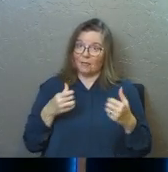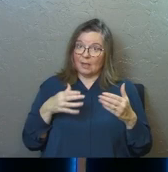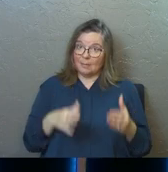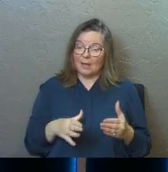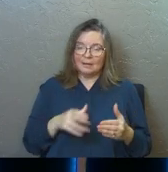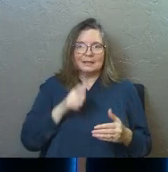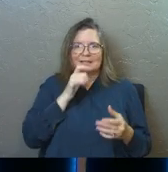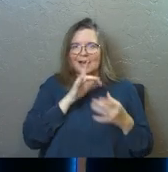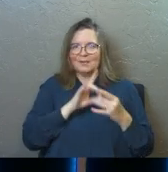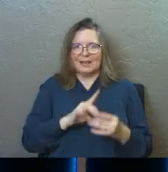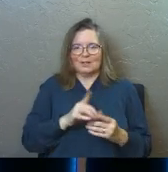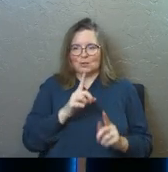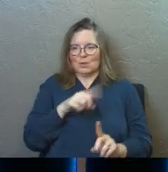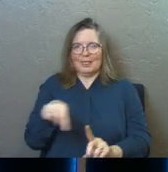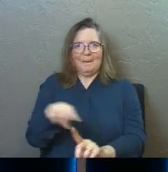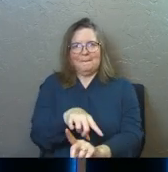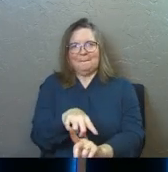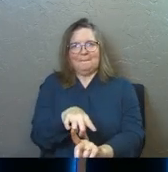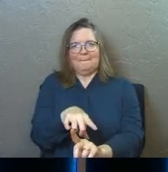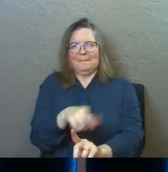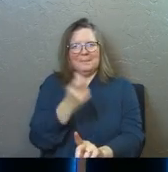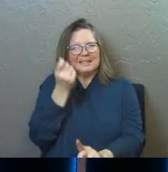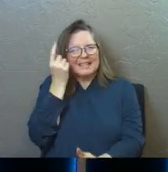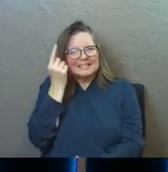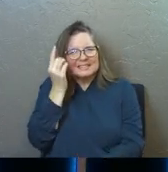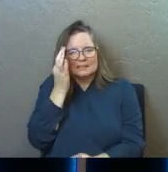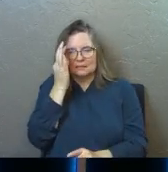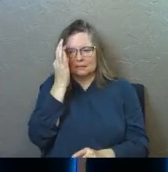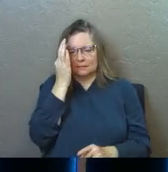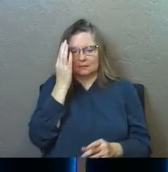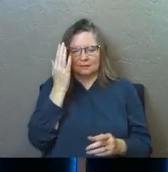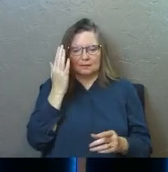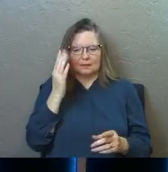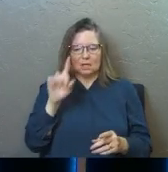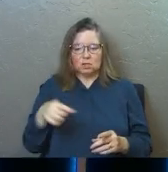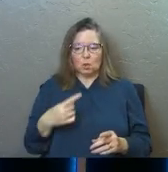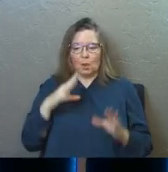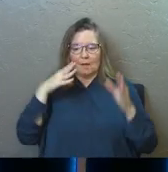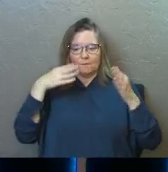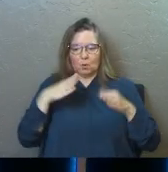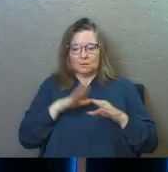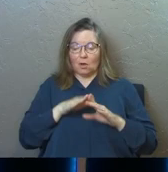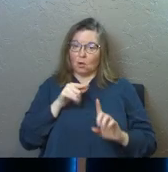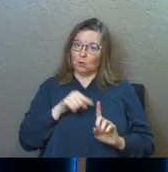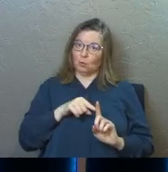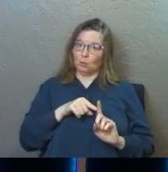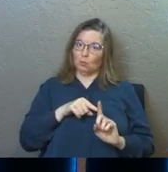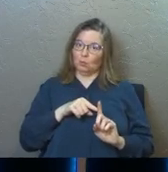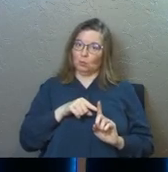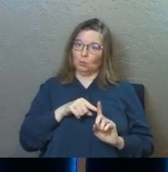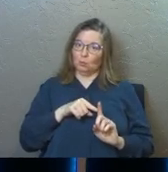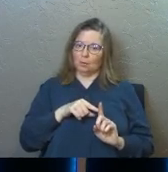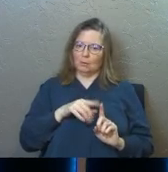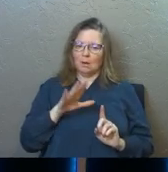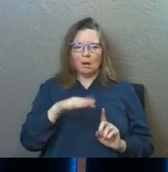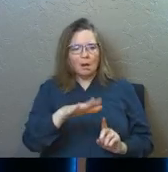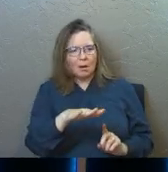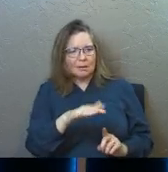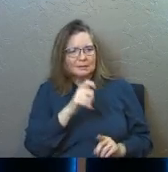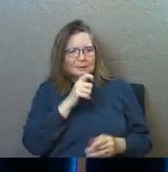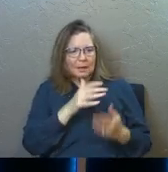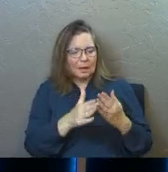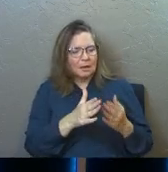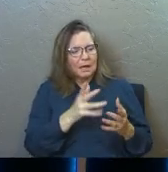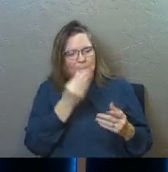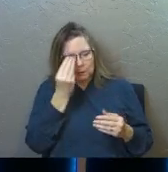manner, it has nothing to do with them. Does that make sense? It's solely focused on you. Hey, this doesn't